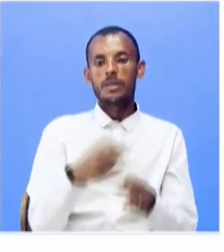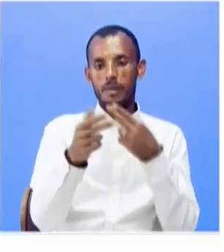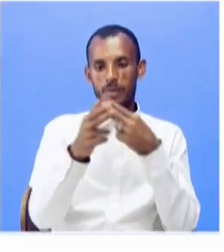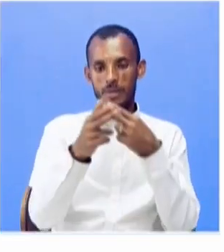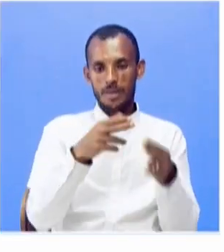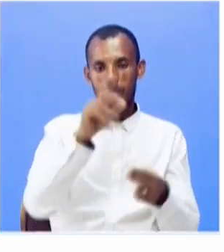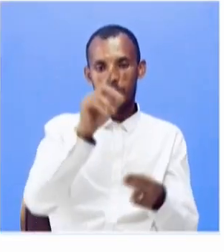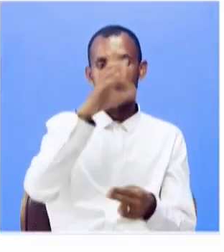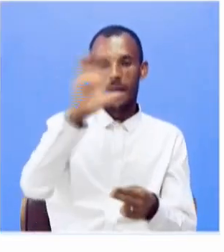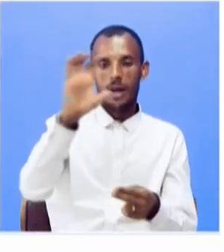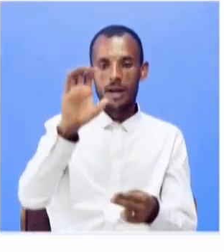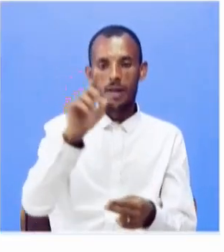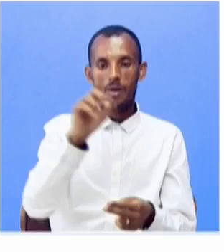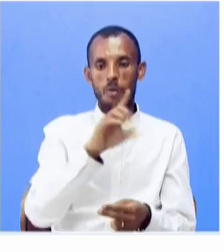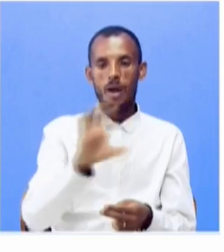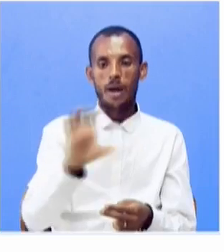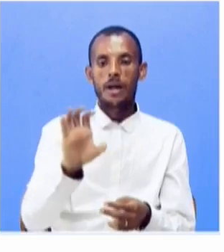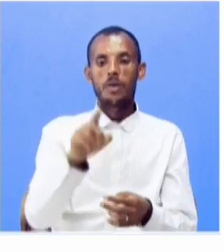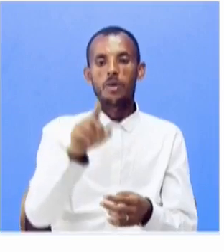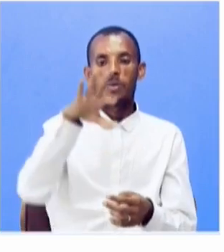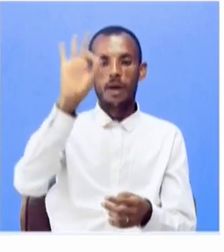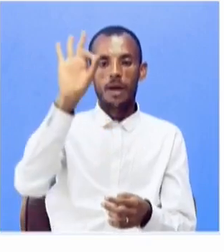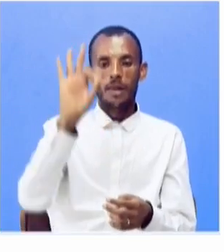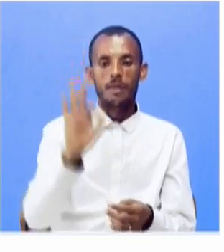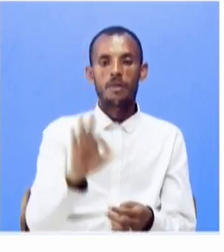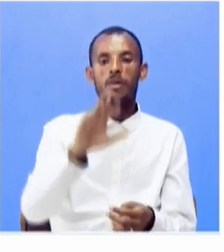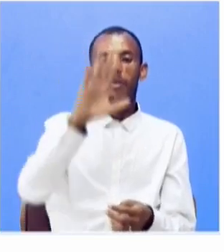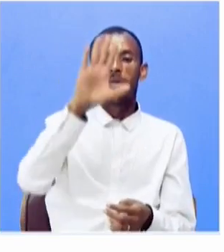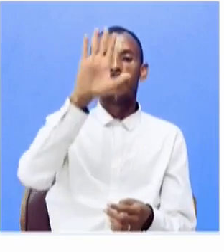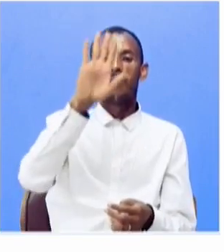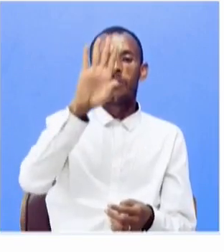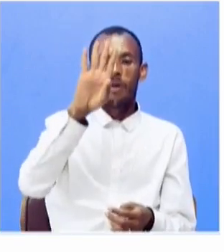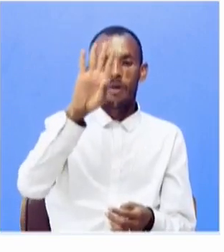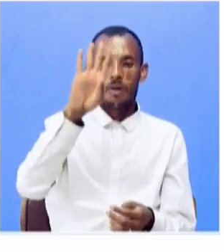you multiply by 100, you'll have